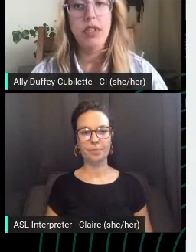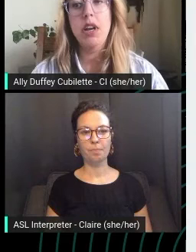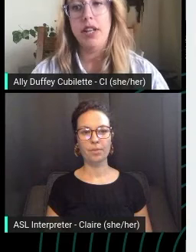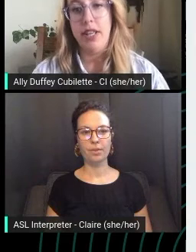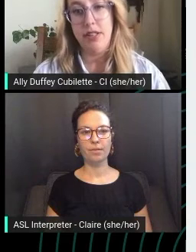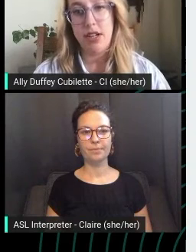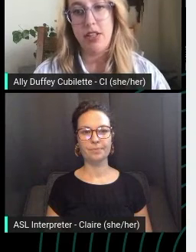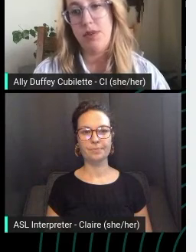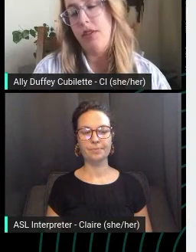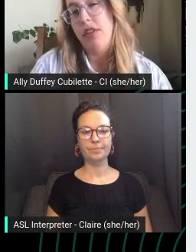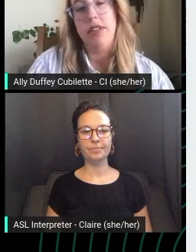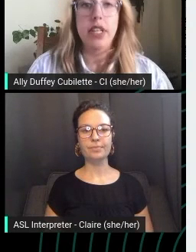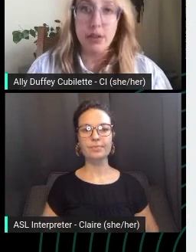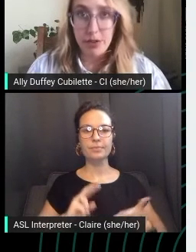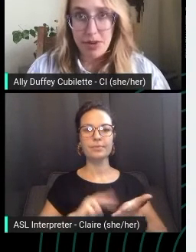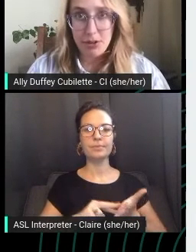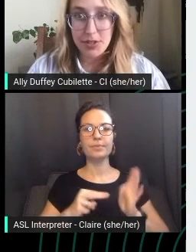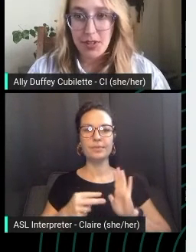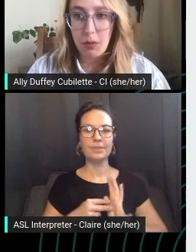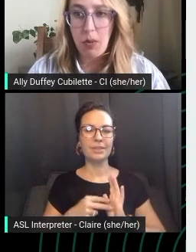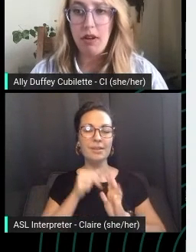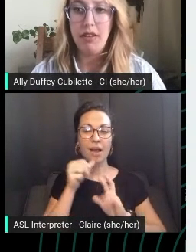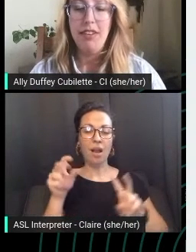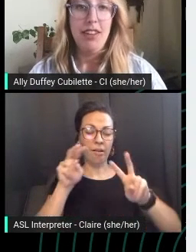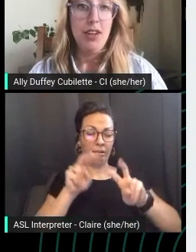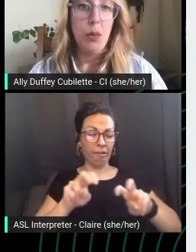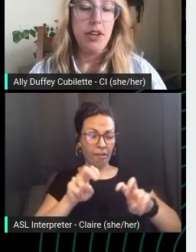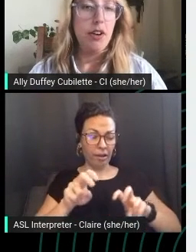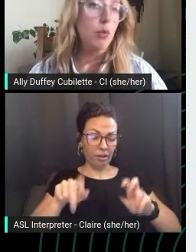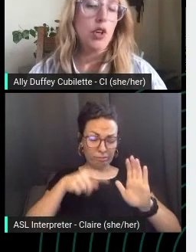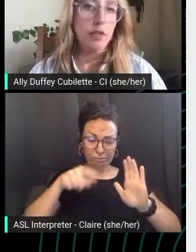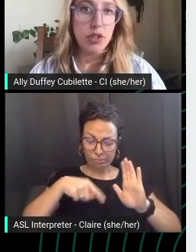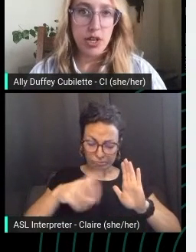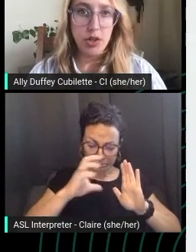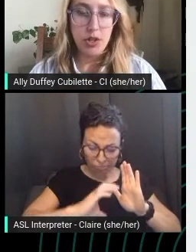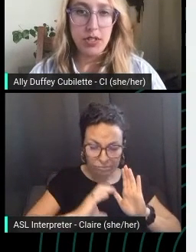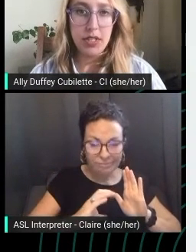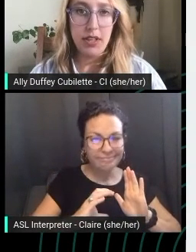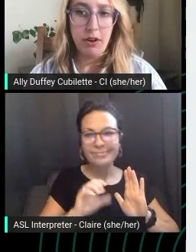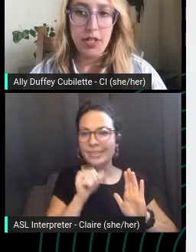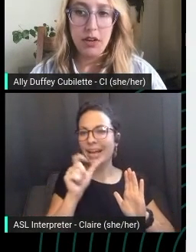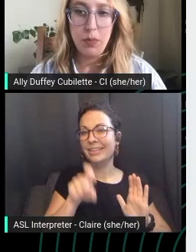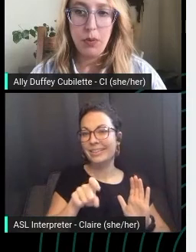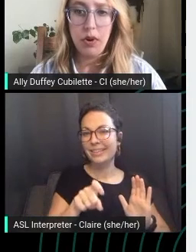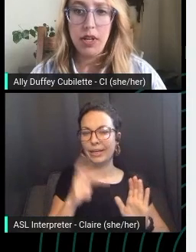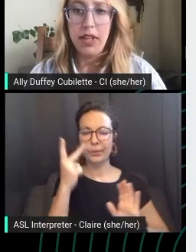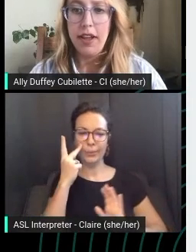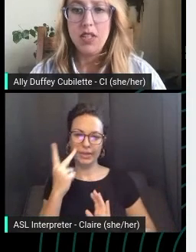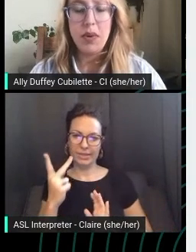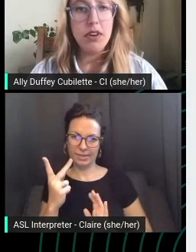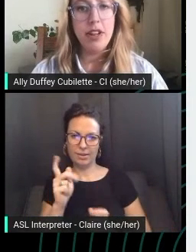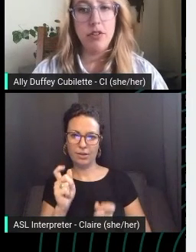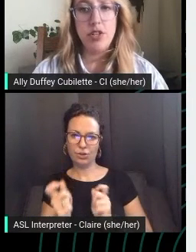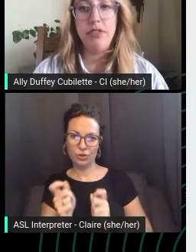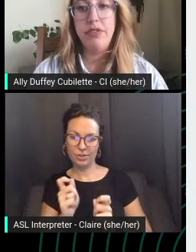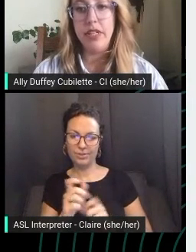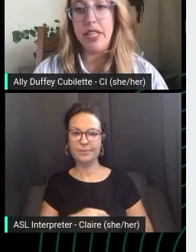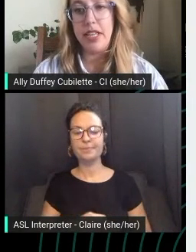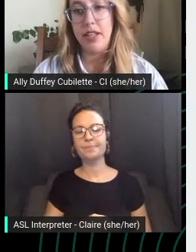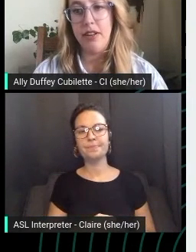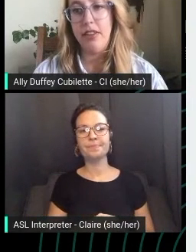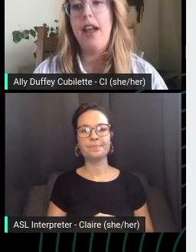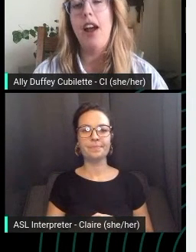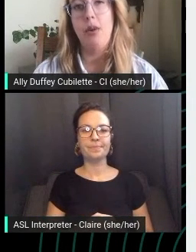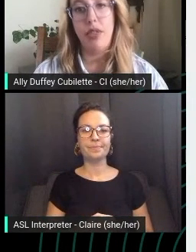time really on insights rather than digging for the metrics that we want. We can observe the changes in our dashboard and spend our energy